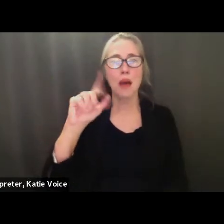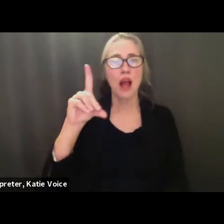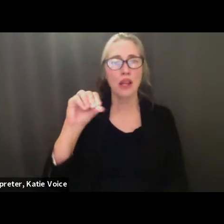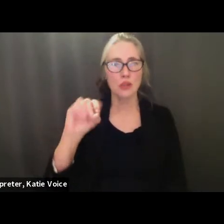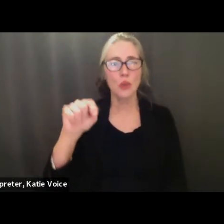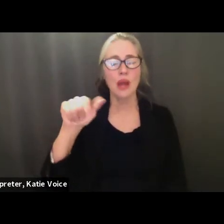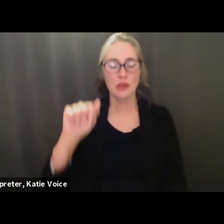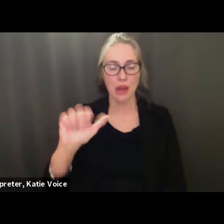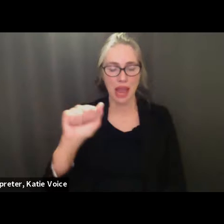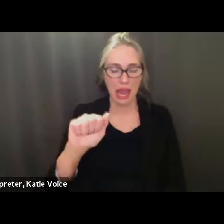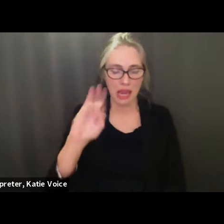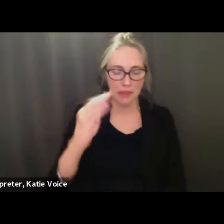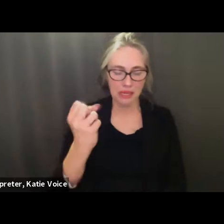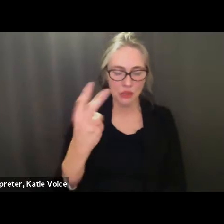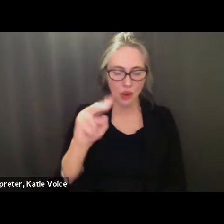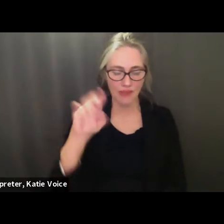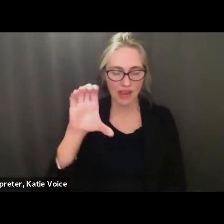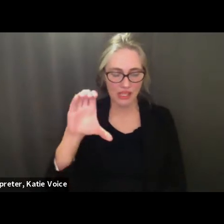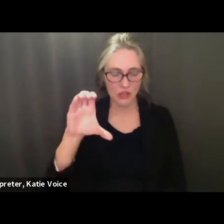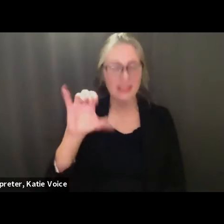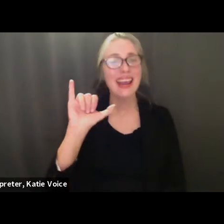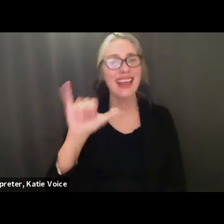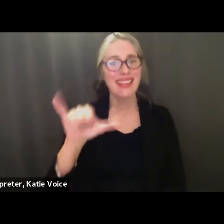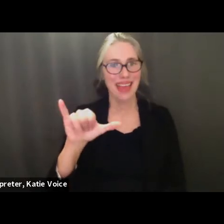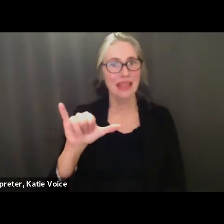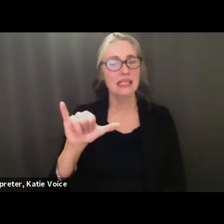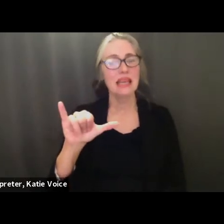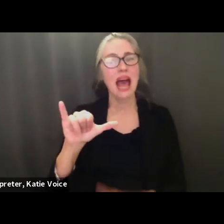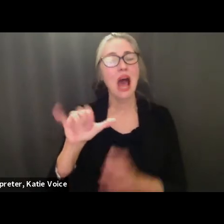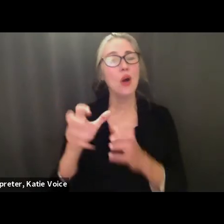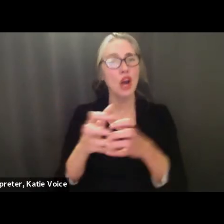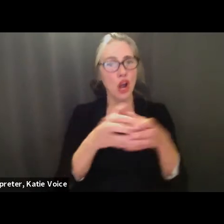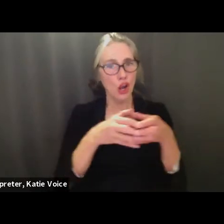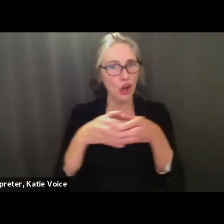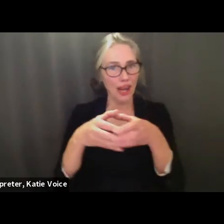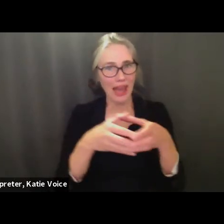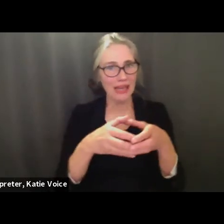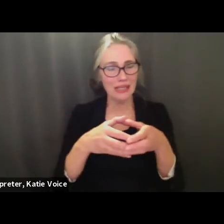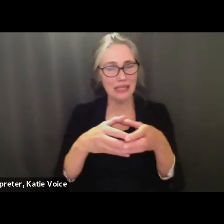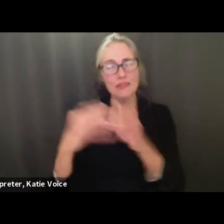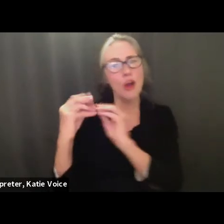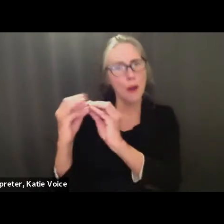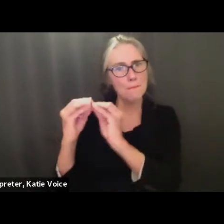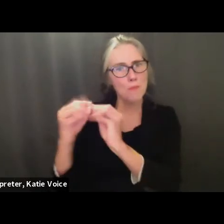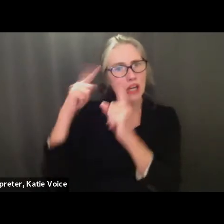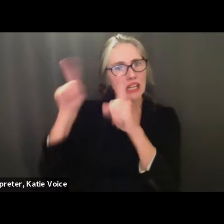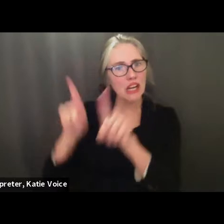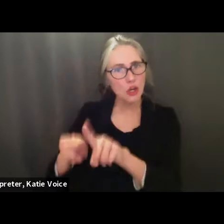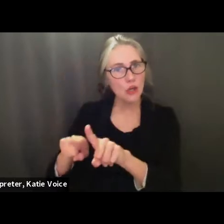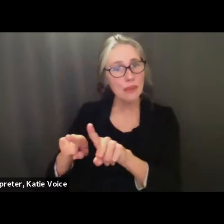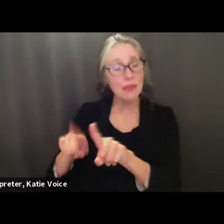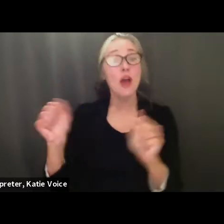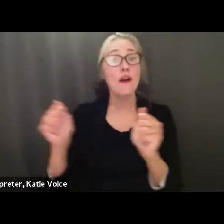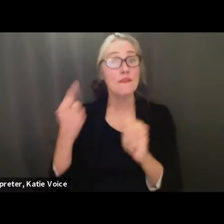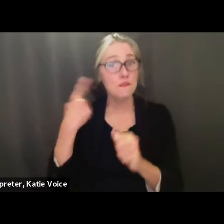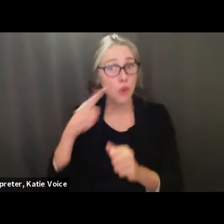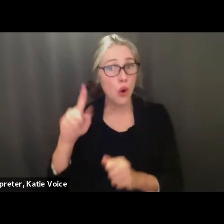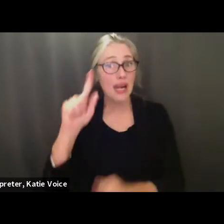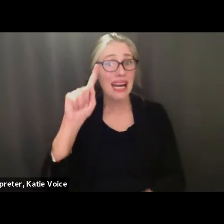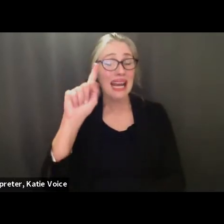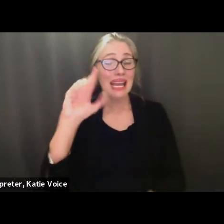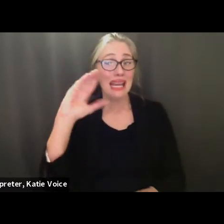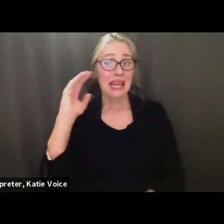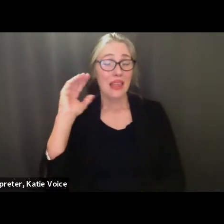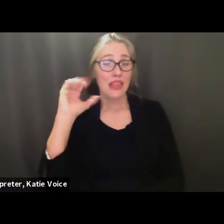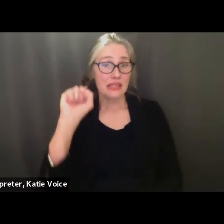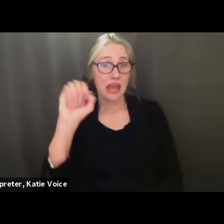1200 is our collective bargaining agreement in accordance with for the Santa Barbara Teachers Association,